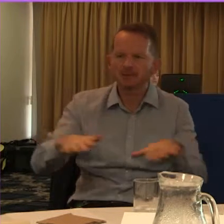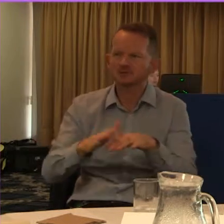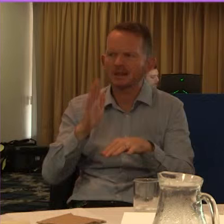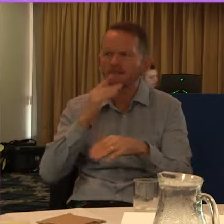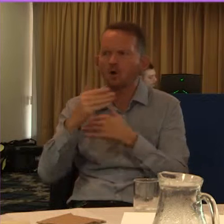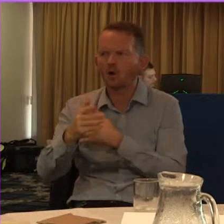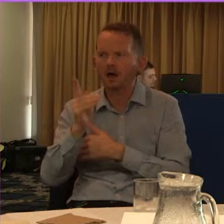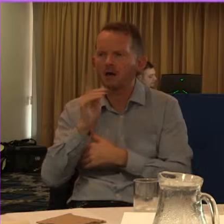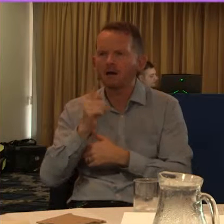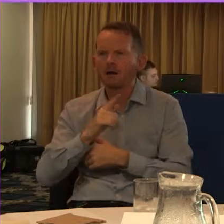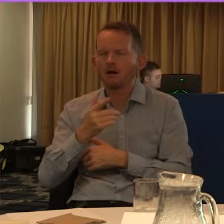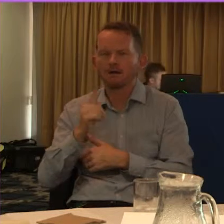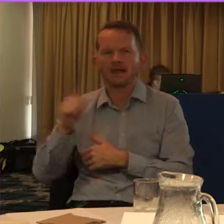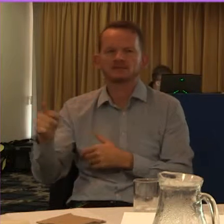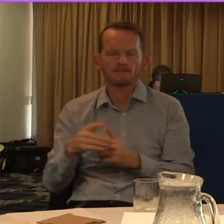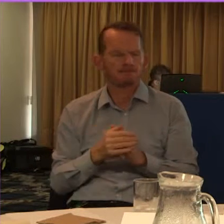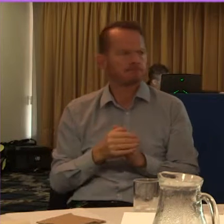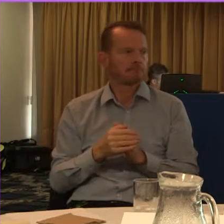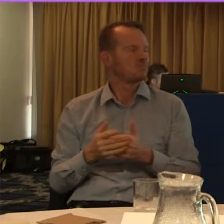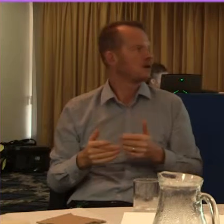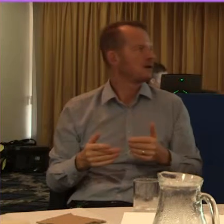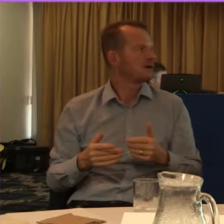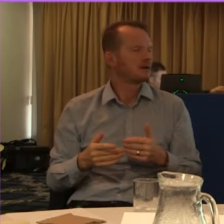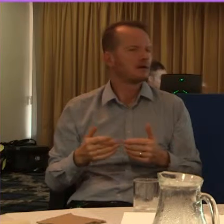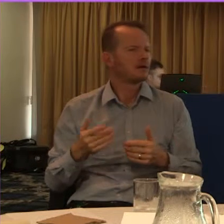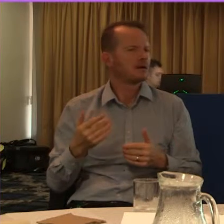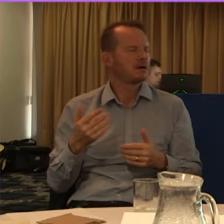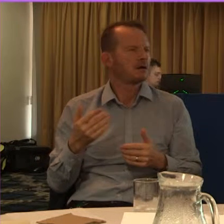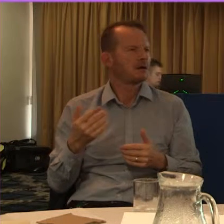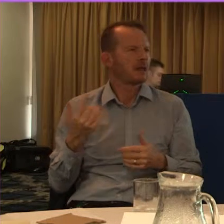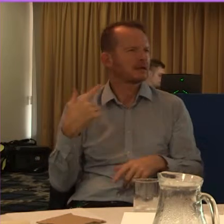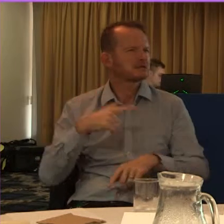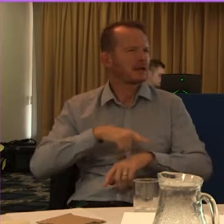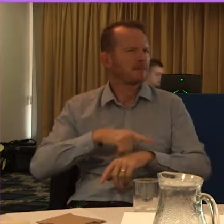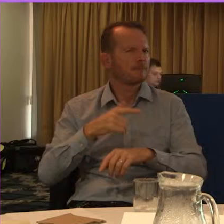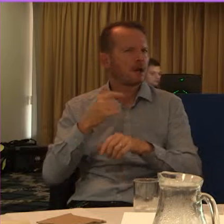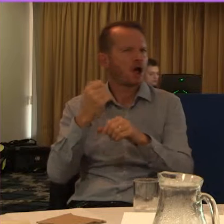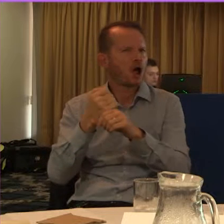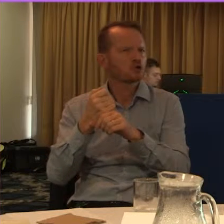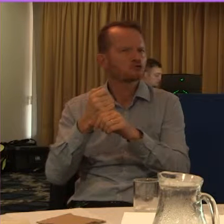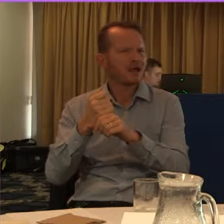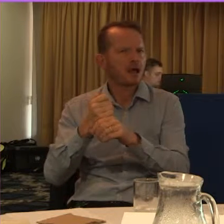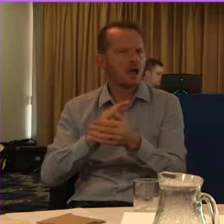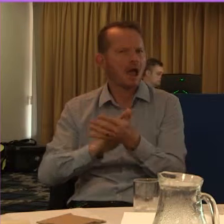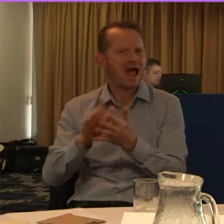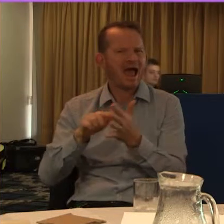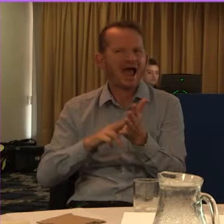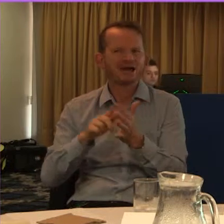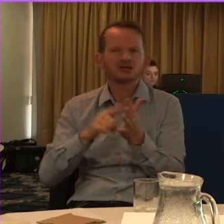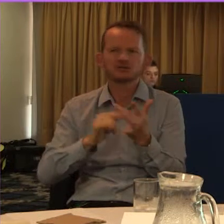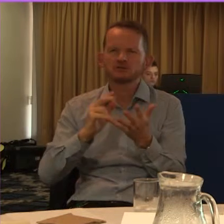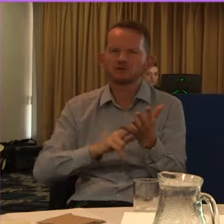bit more about those later as well. I think also last time, for those of you here, Gregor Henderson from Public Health